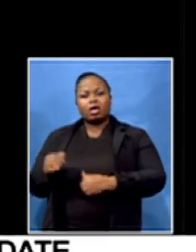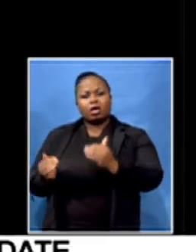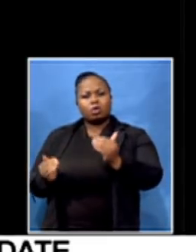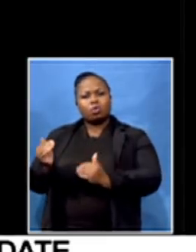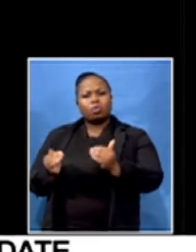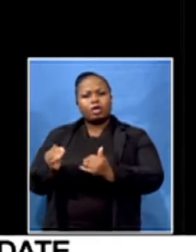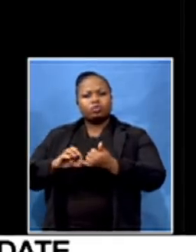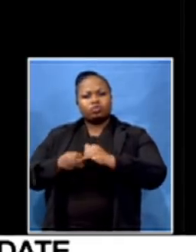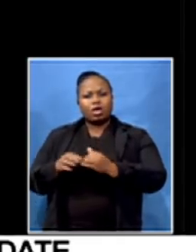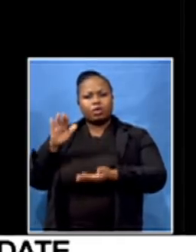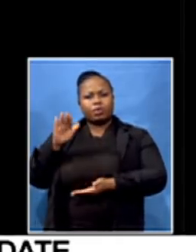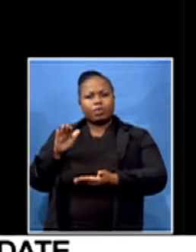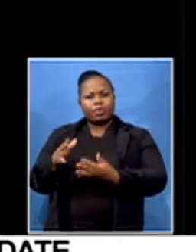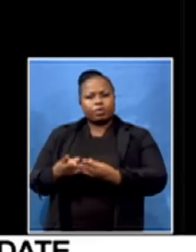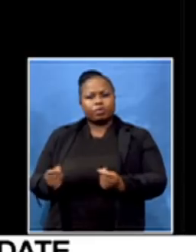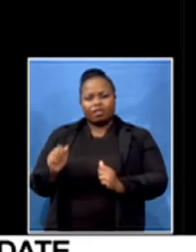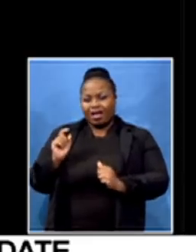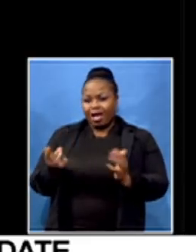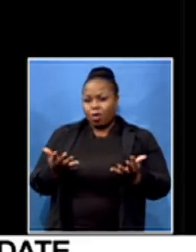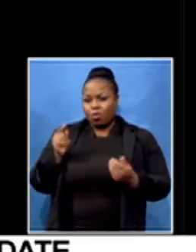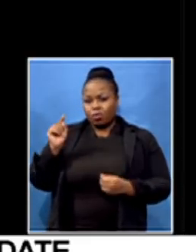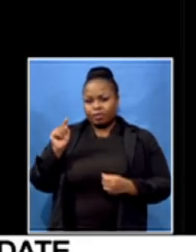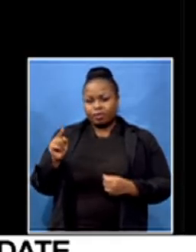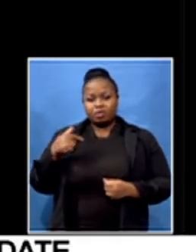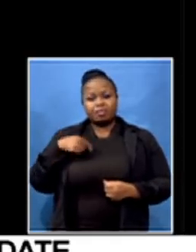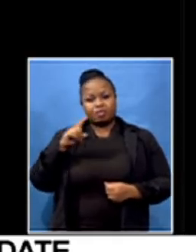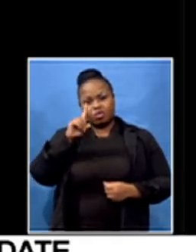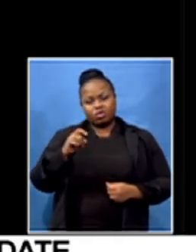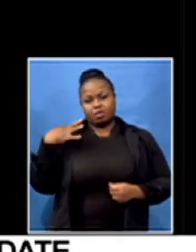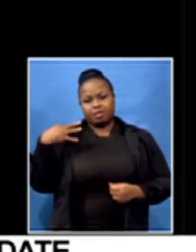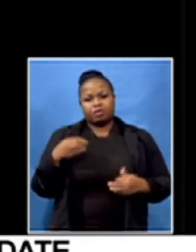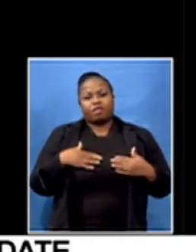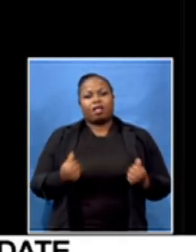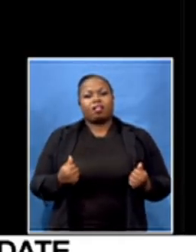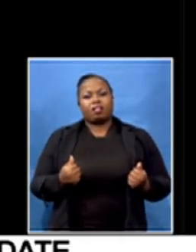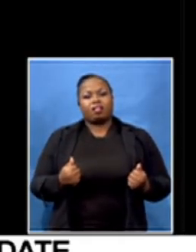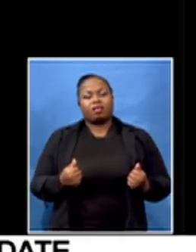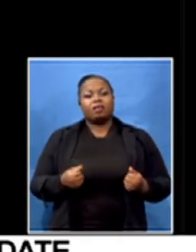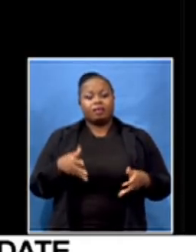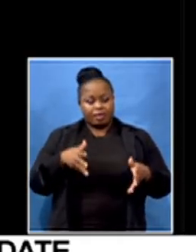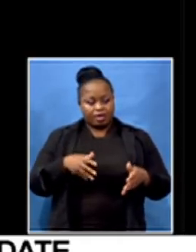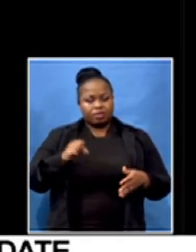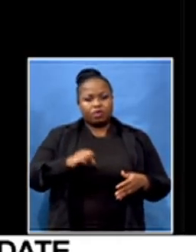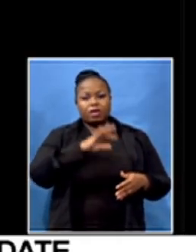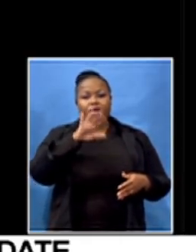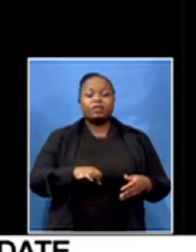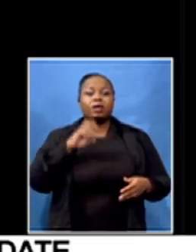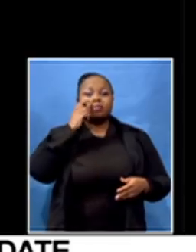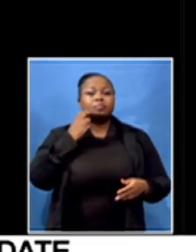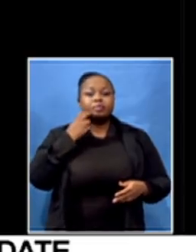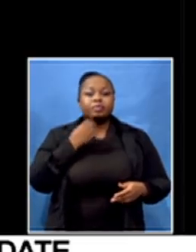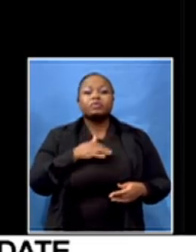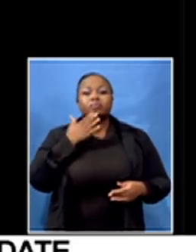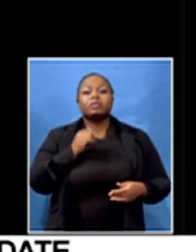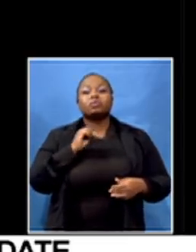the whole coronavirus situation. My question to the Minister of Health, as Minister of Health of South Africa, will you support